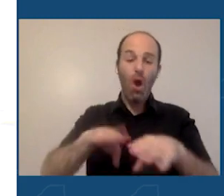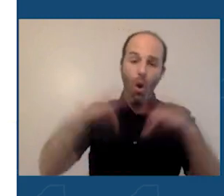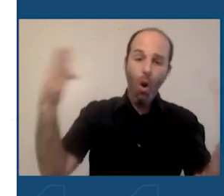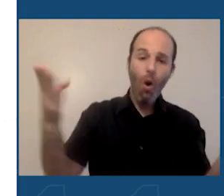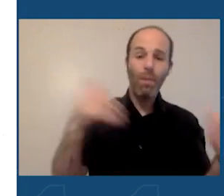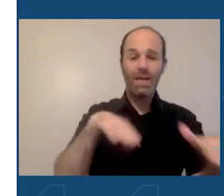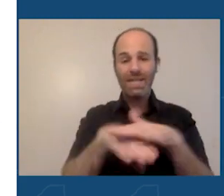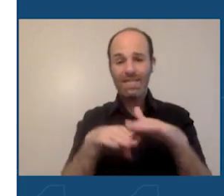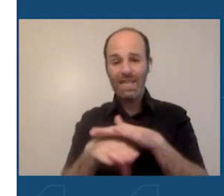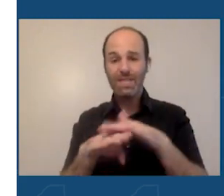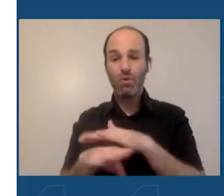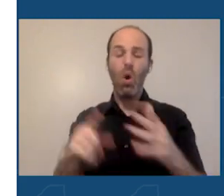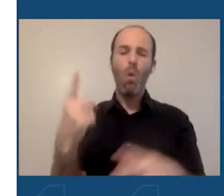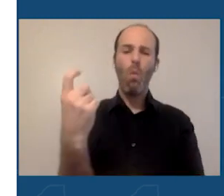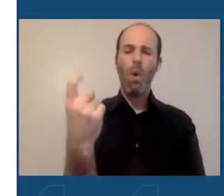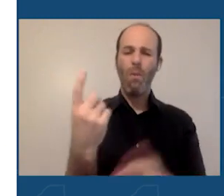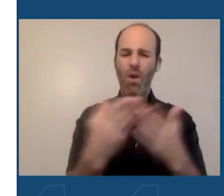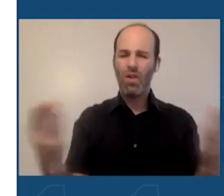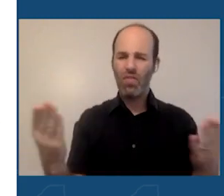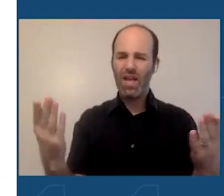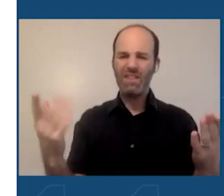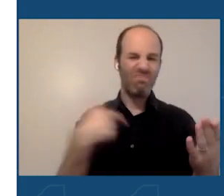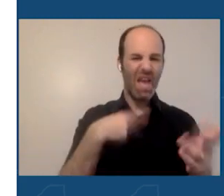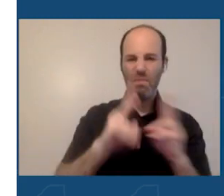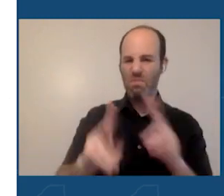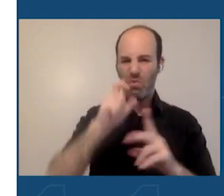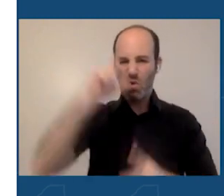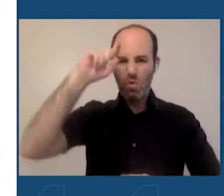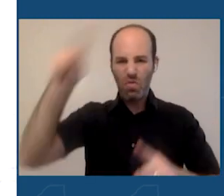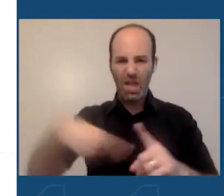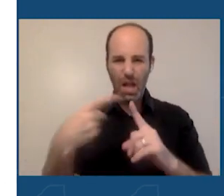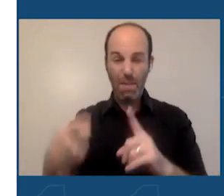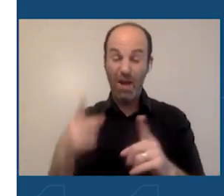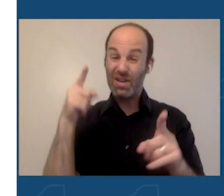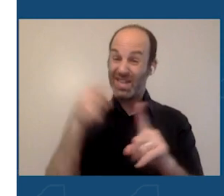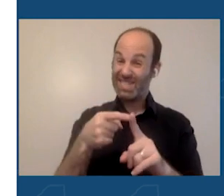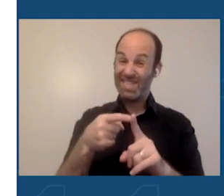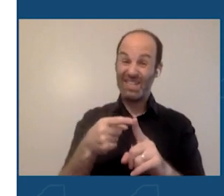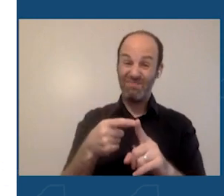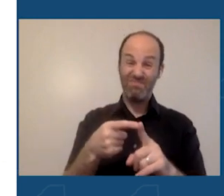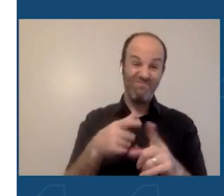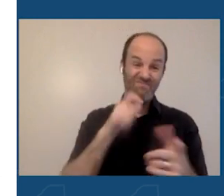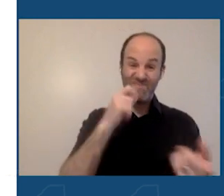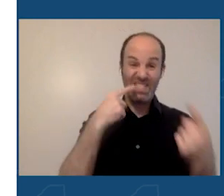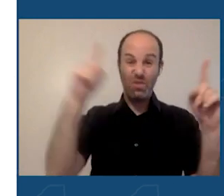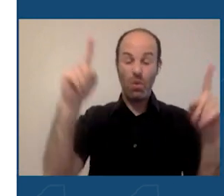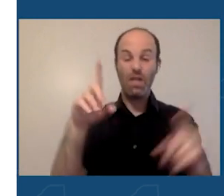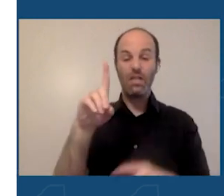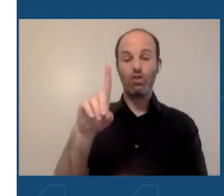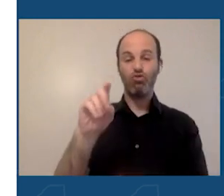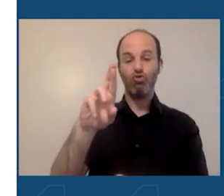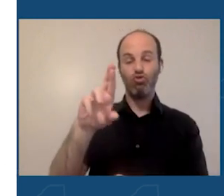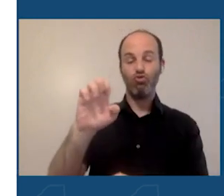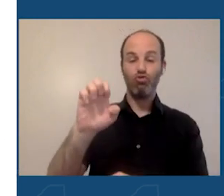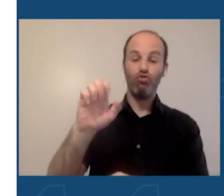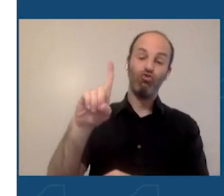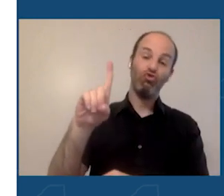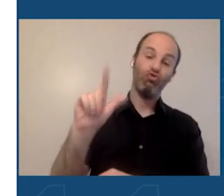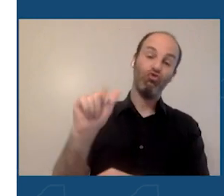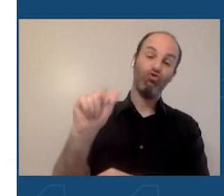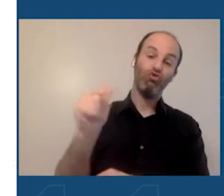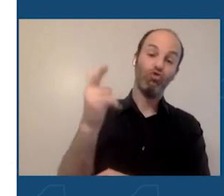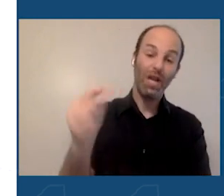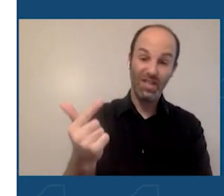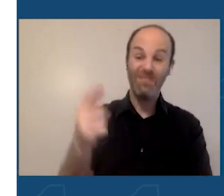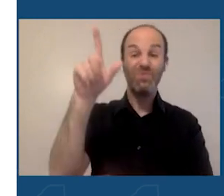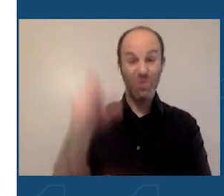this. And one more thing that most people don't really think about or care about until it doesn't work and it's not done right is dredging, right? You always got to be dredging. You have to stay ahead